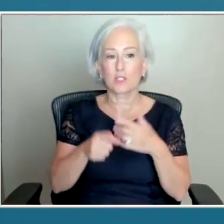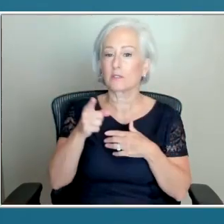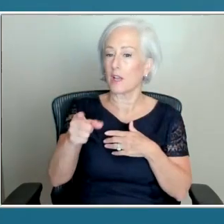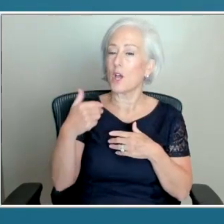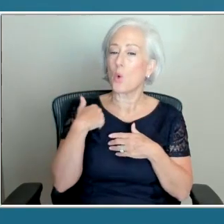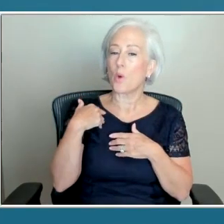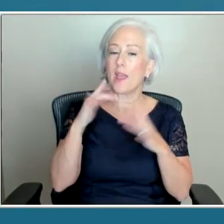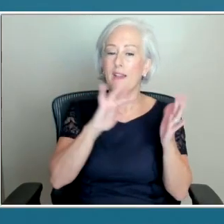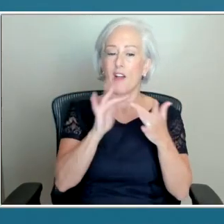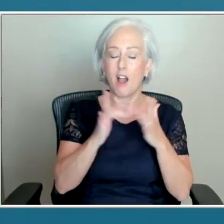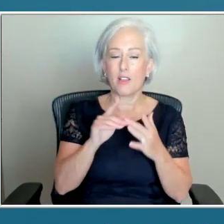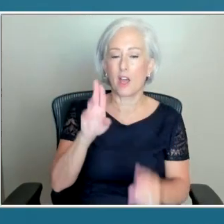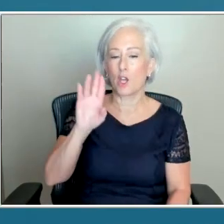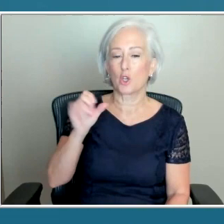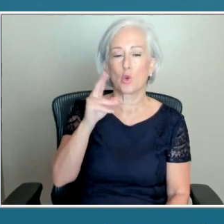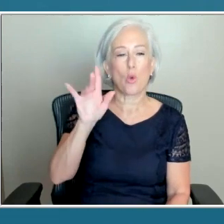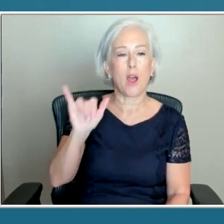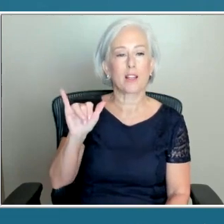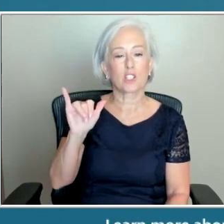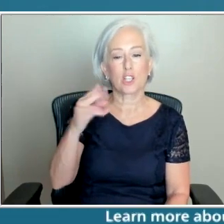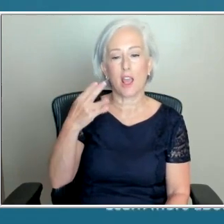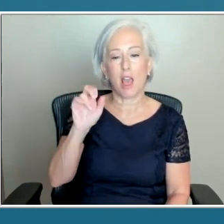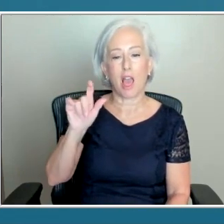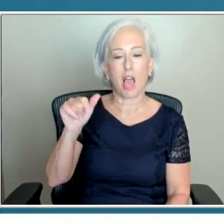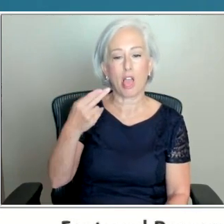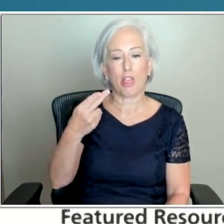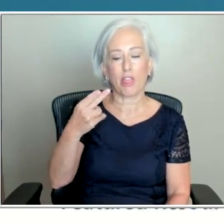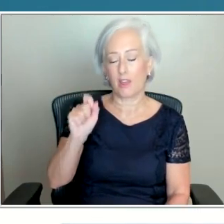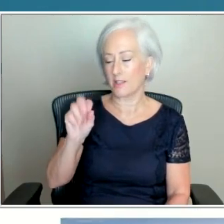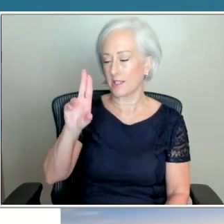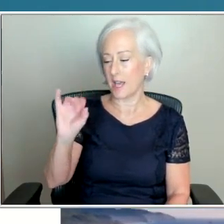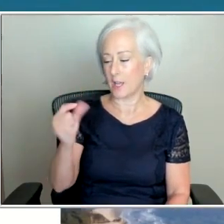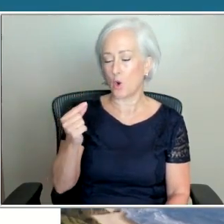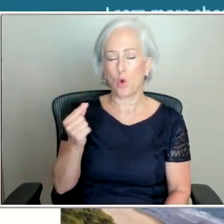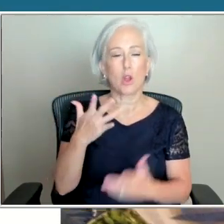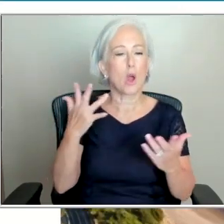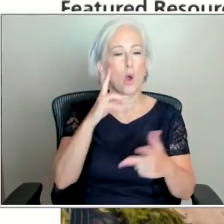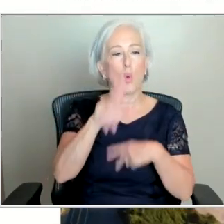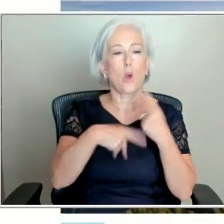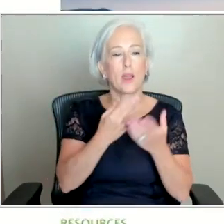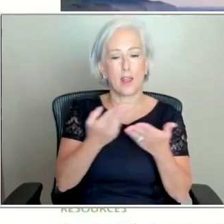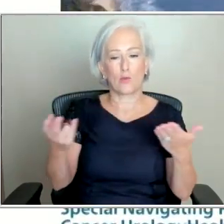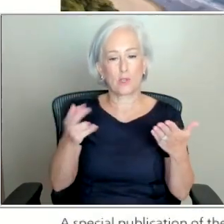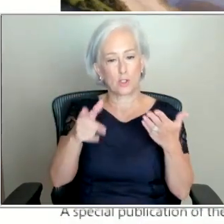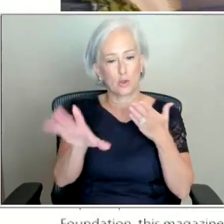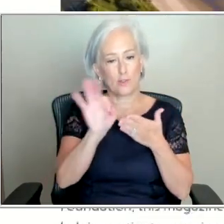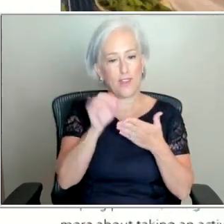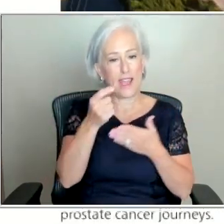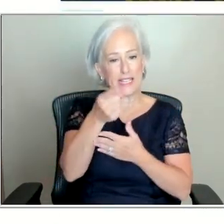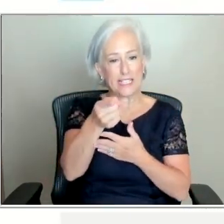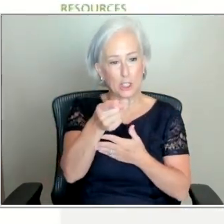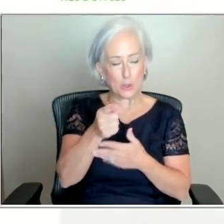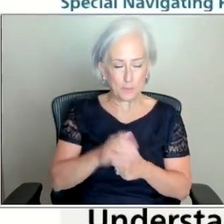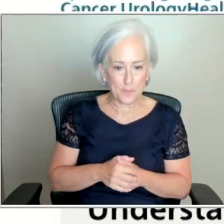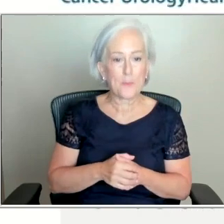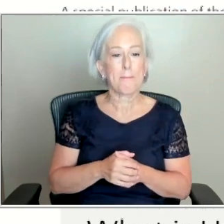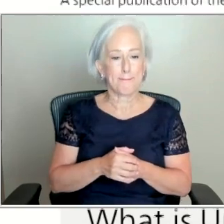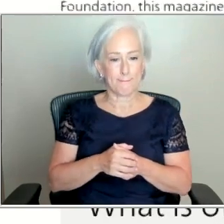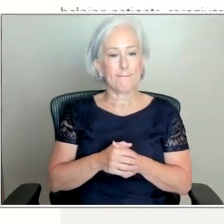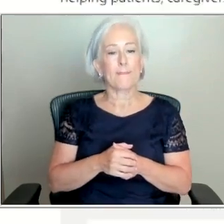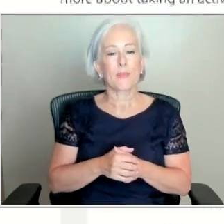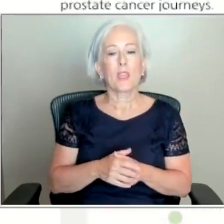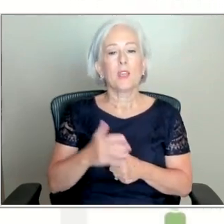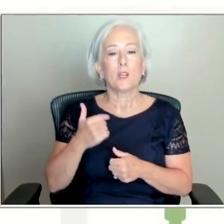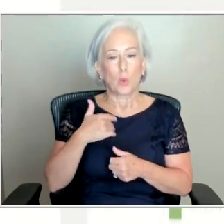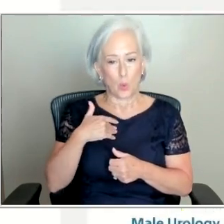up, urologyhealth.org. What kind of resources can people find here? So here are curated resources that are